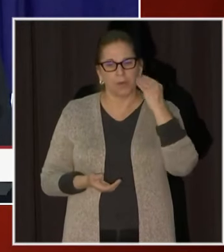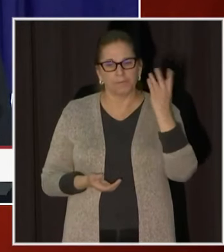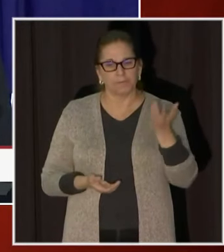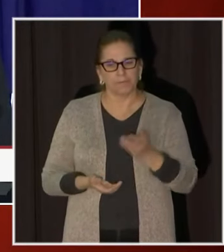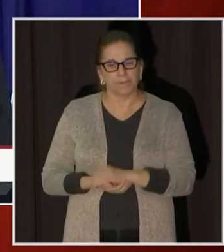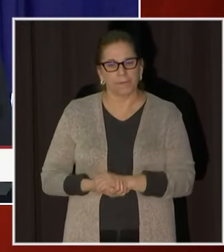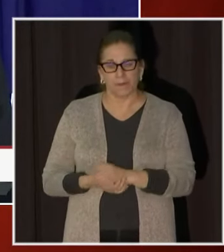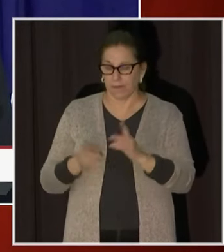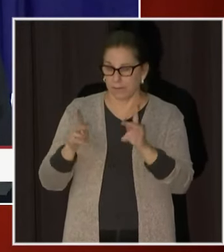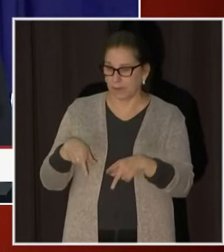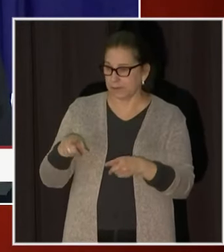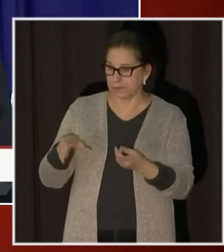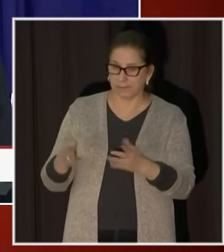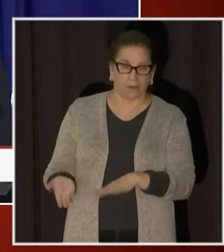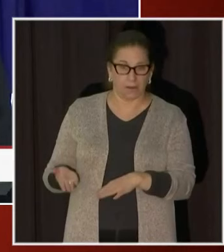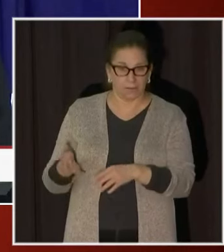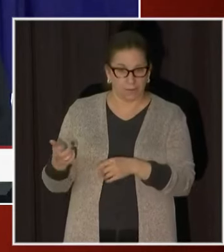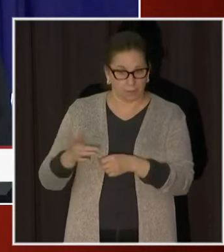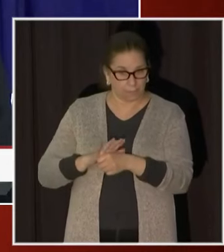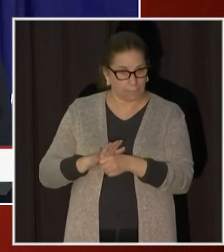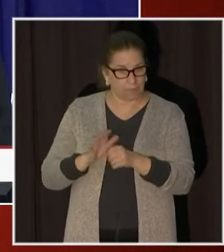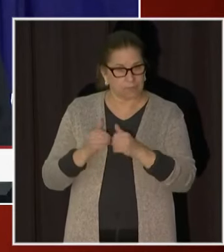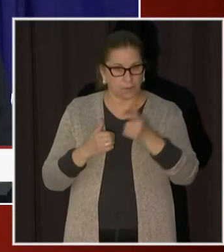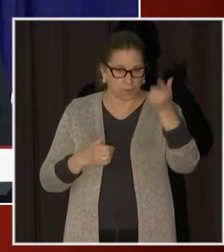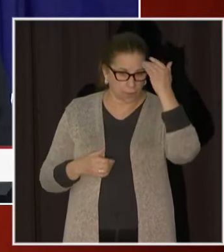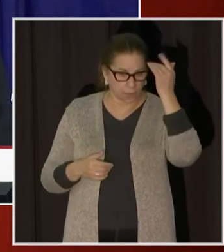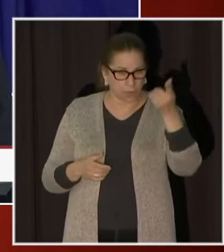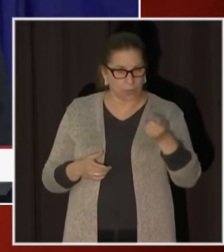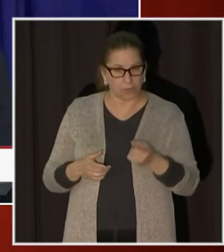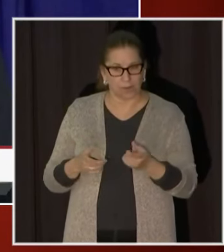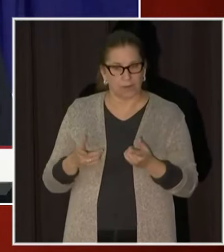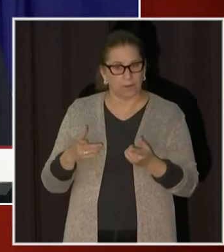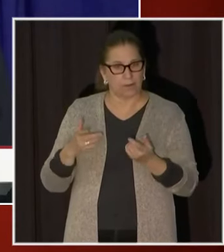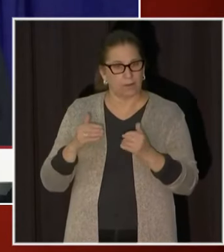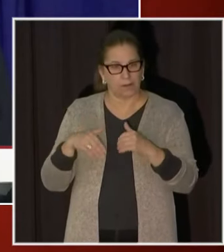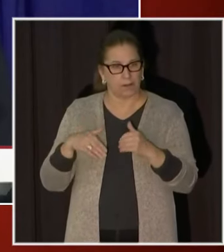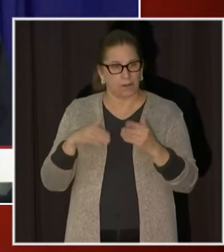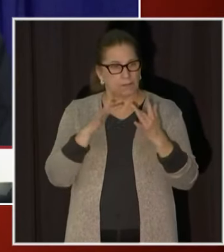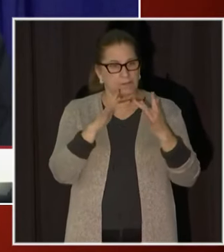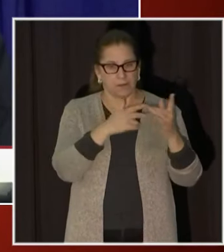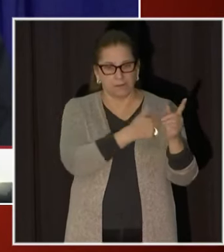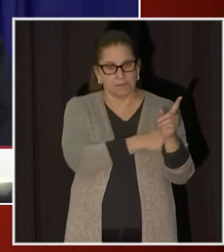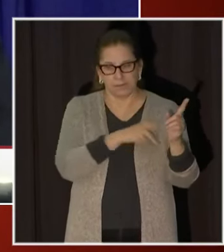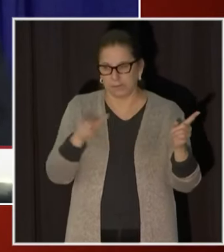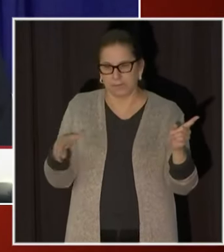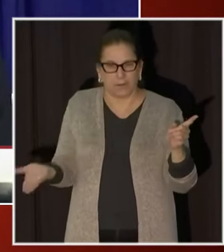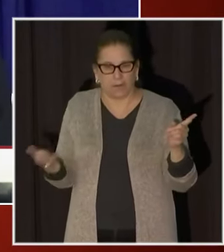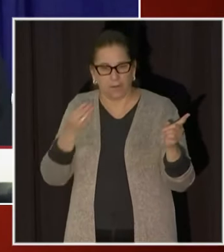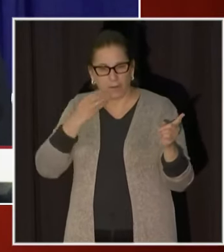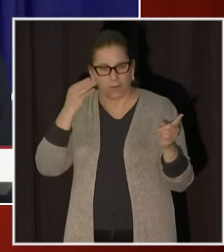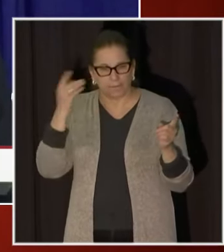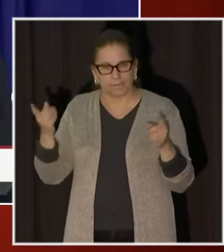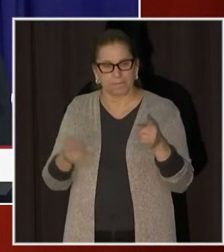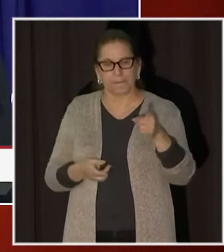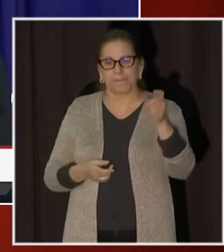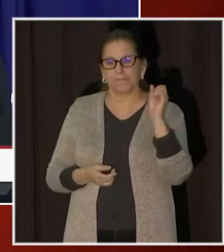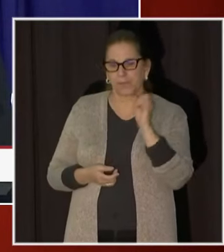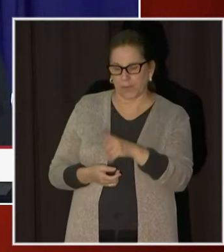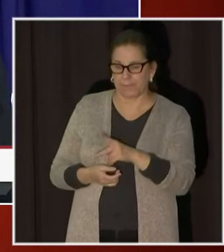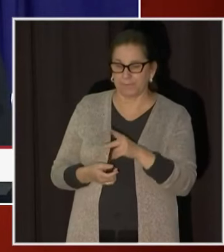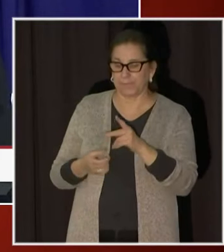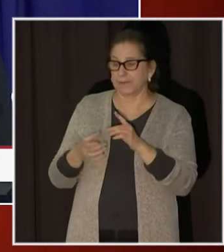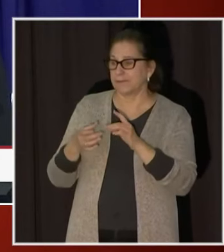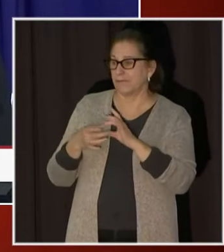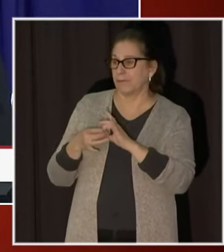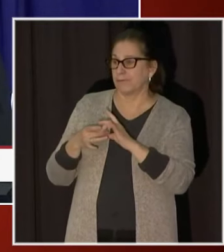COVID if they never actually made contact with a hospital? Yes, so all home-related deaths, all